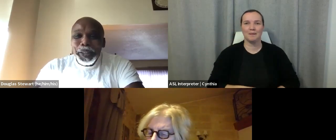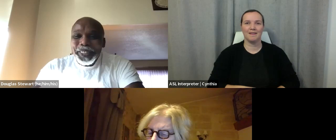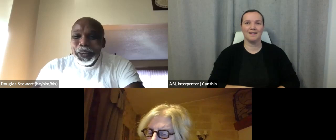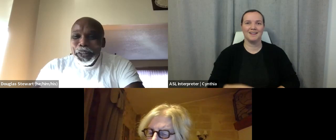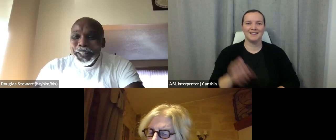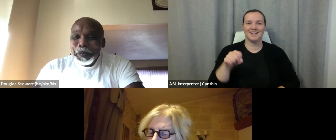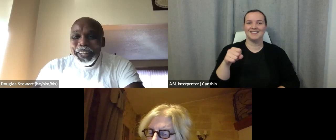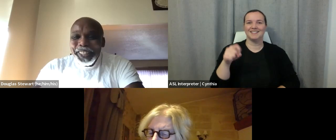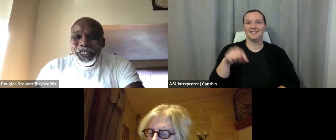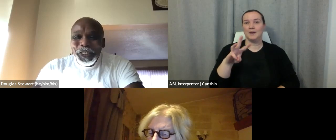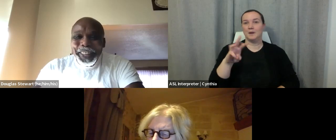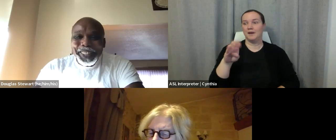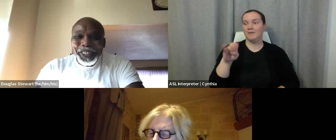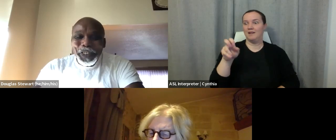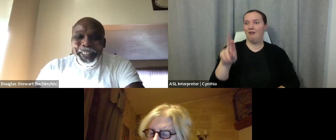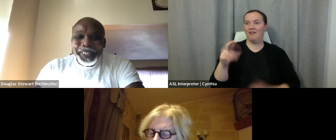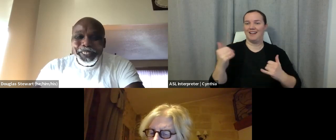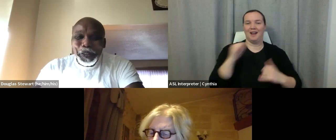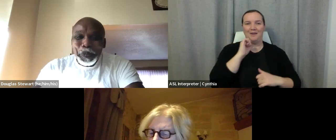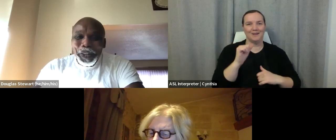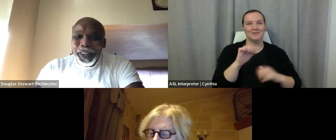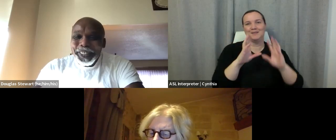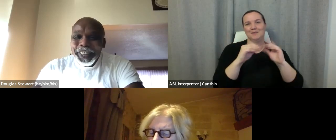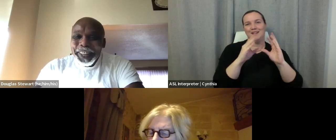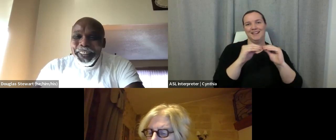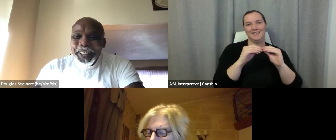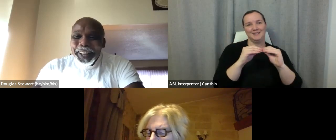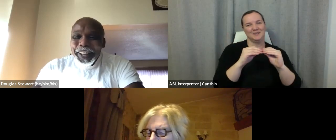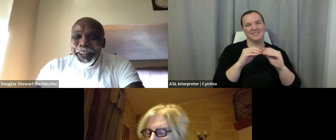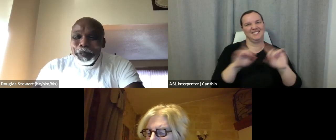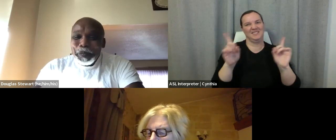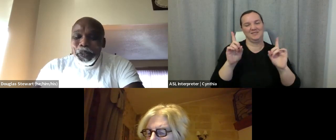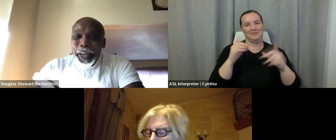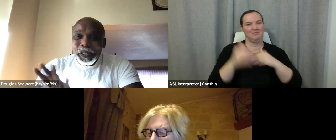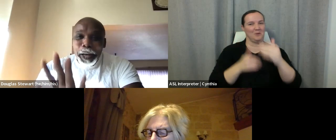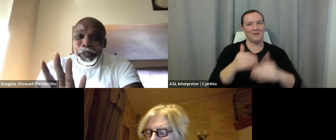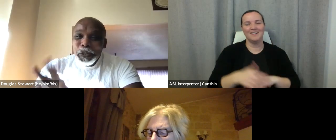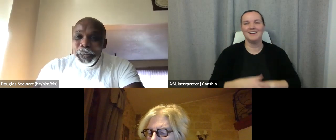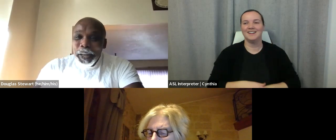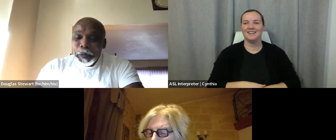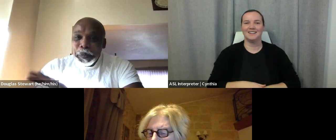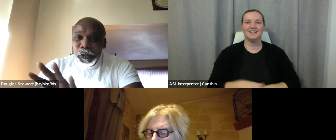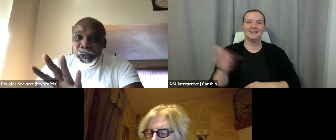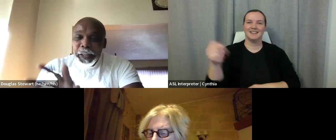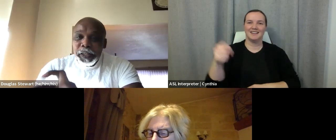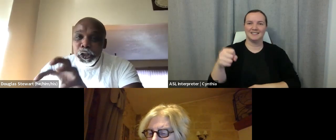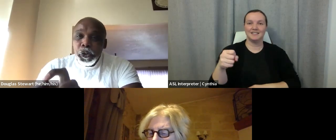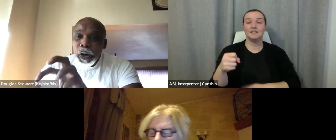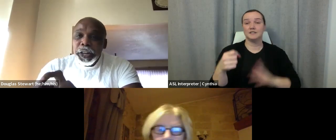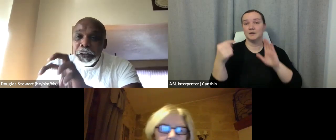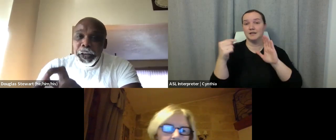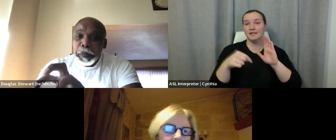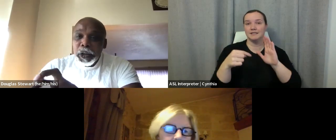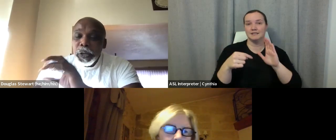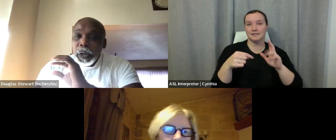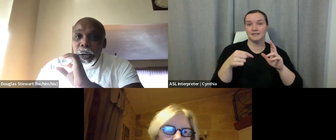a webinar today, we're a meeting. So yes, that's sort of the protocol today. So yes, absolutely. Just say this is a tool